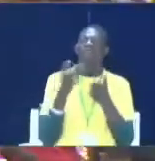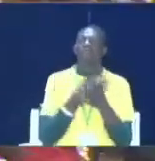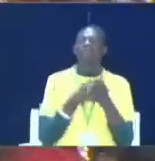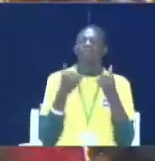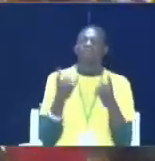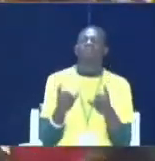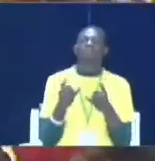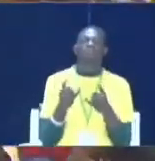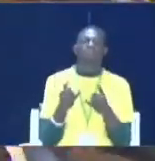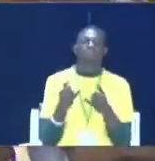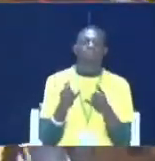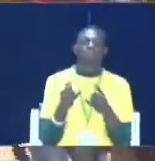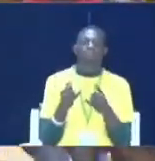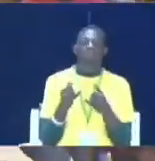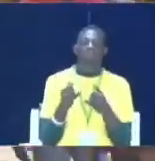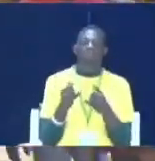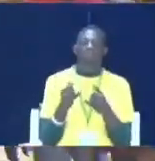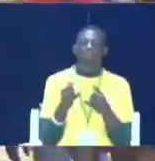tonight.